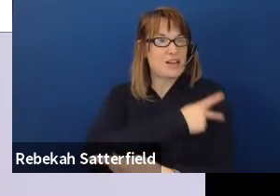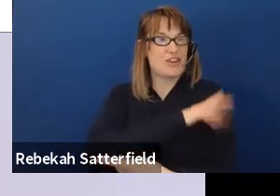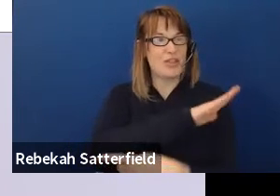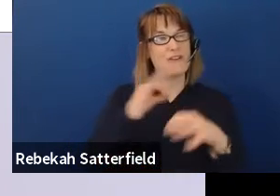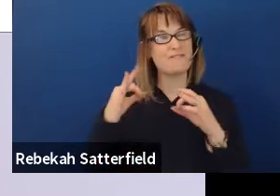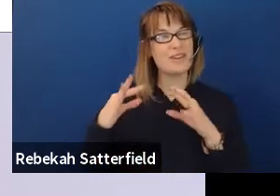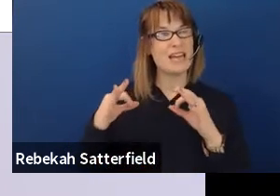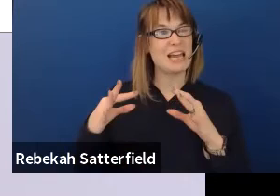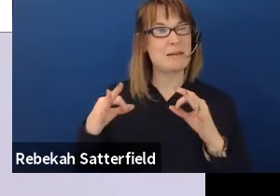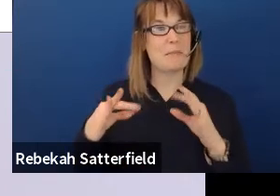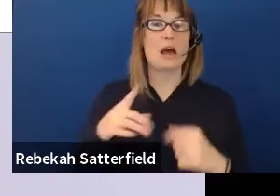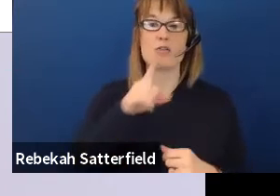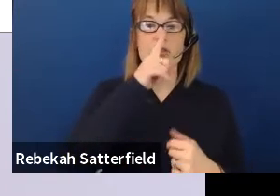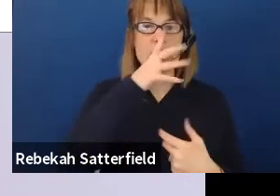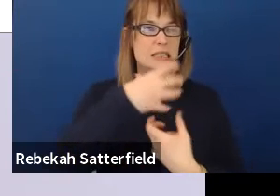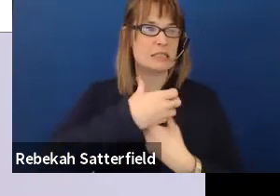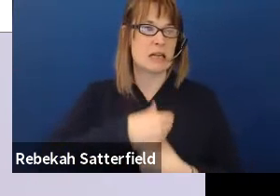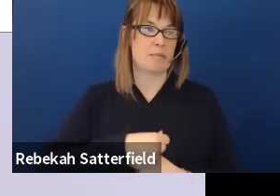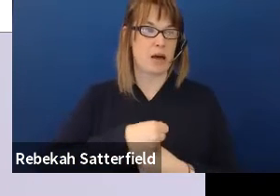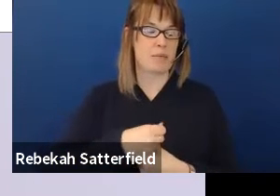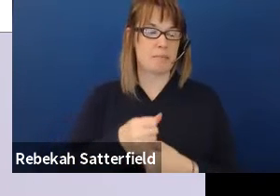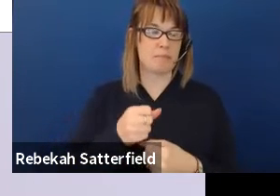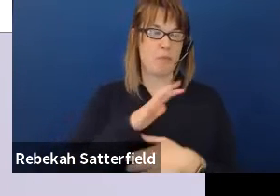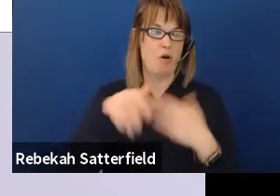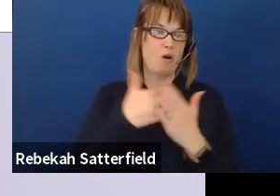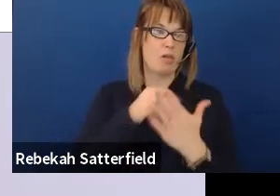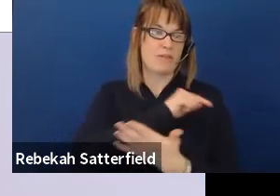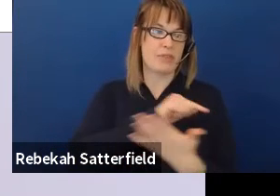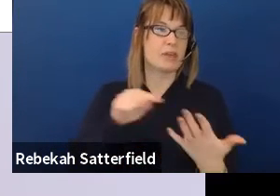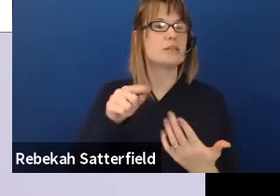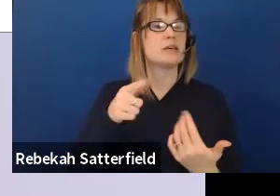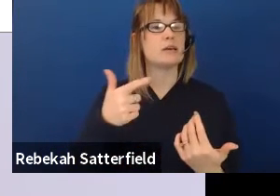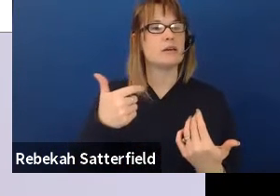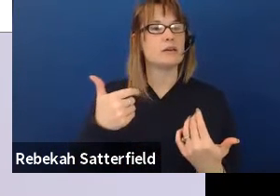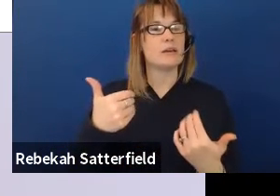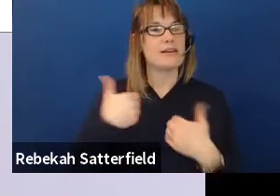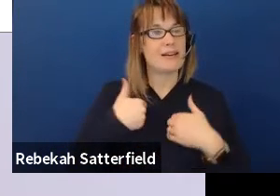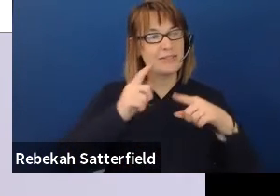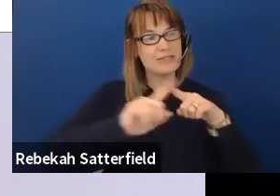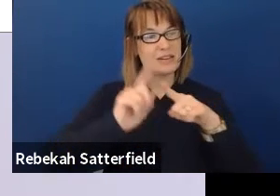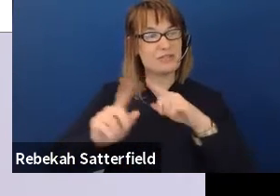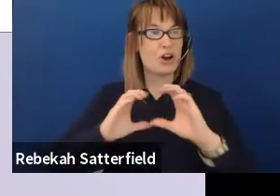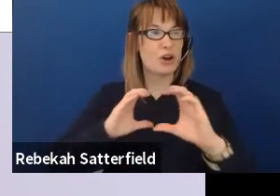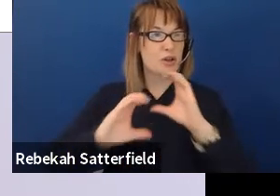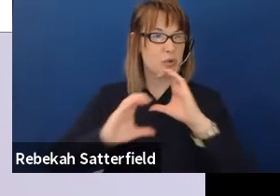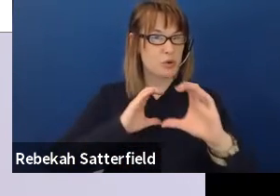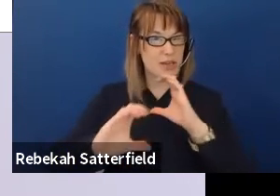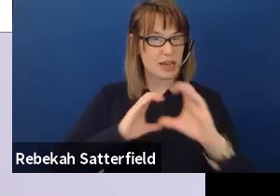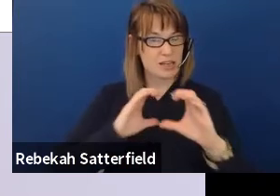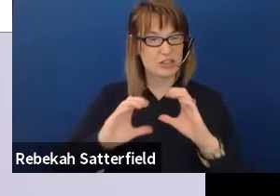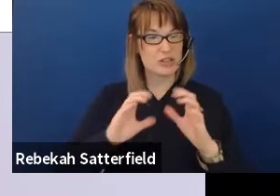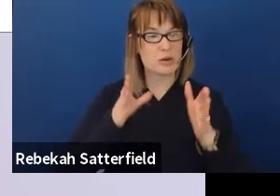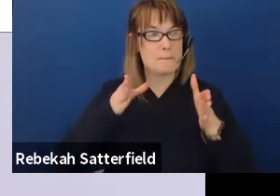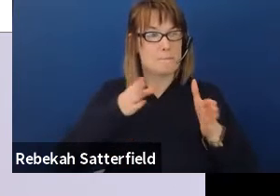think really to sum up both of these is having those different communication modalities within the